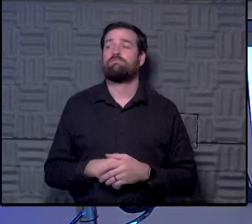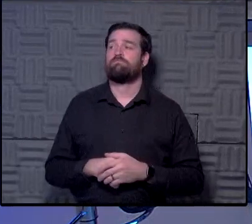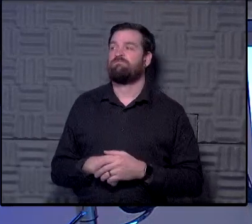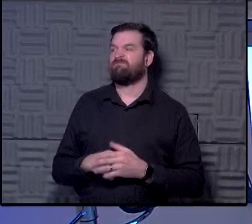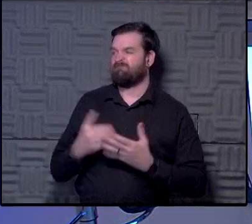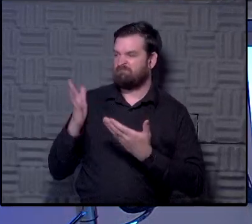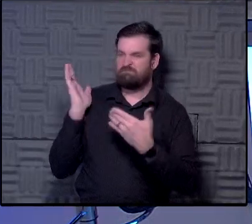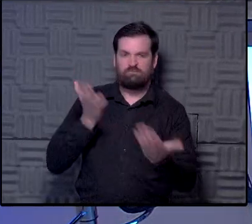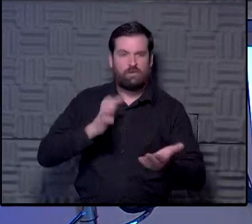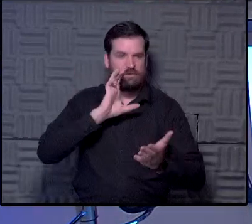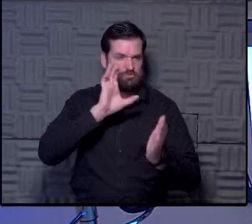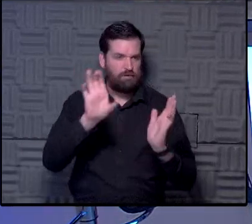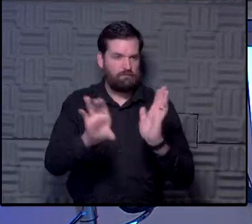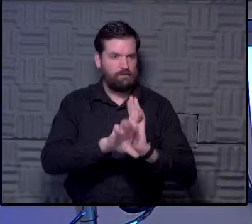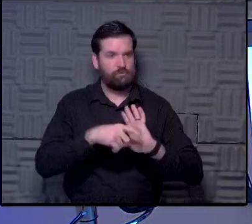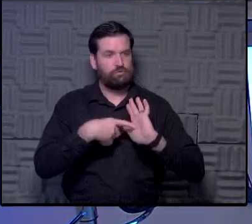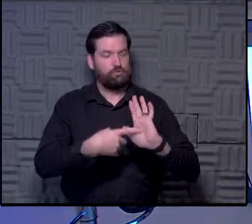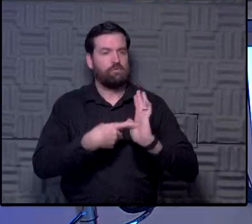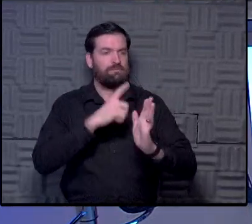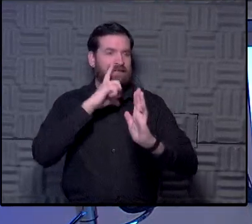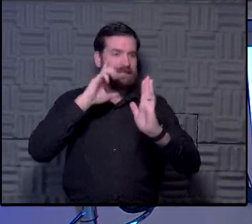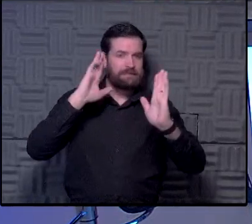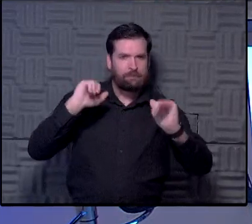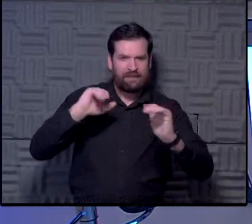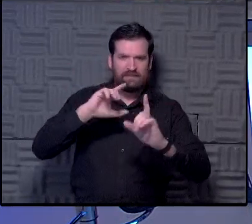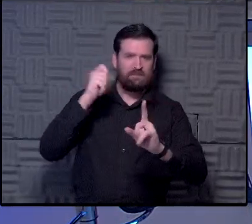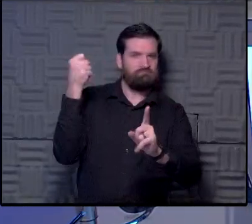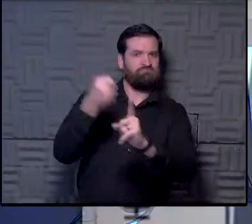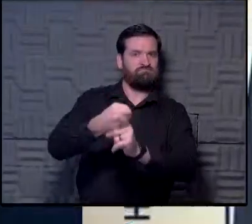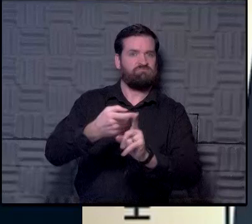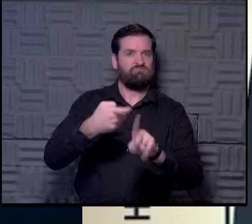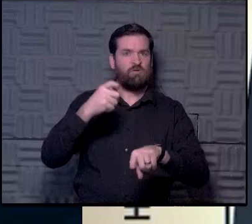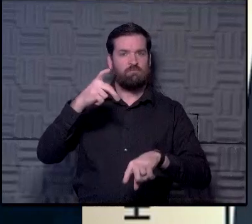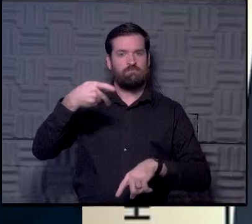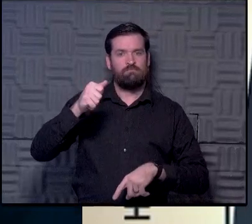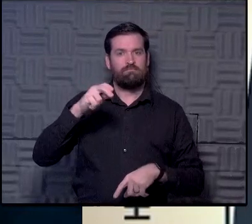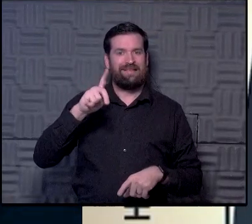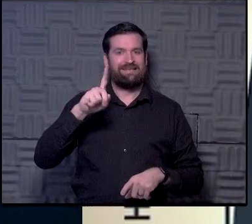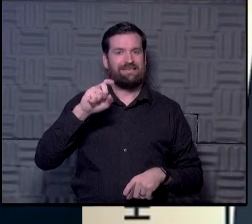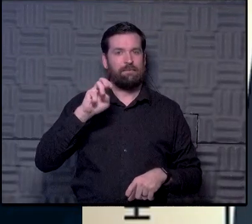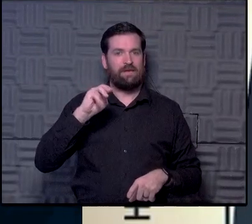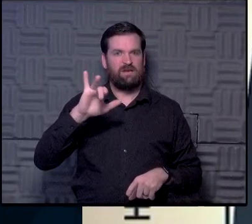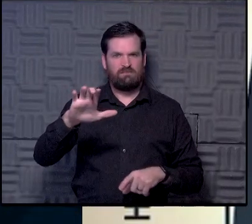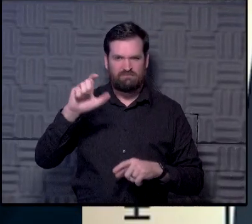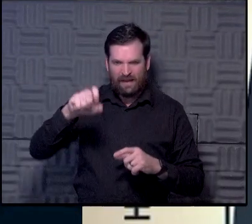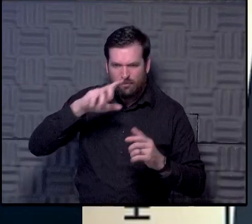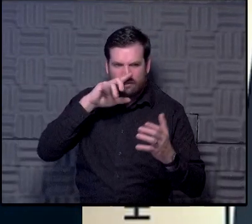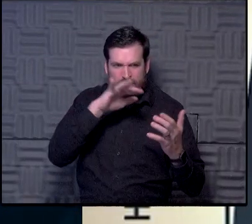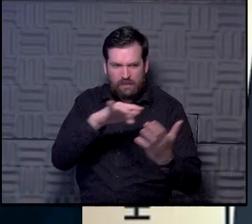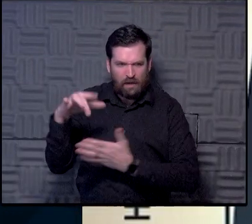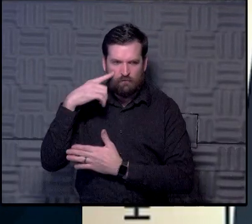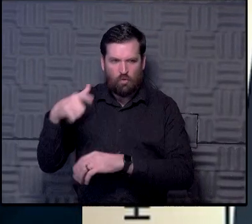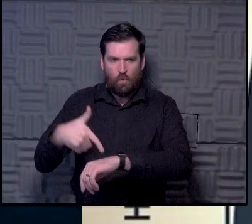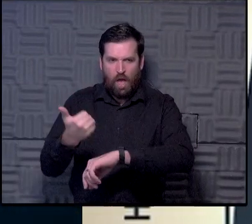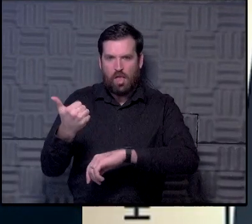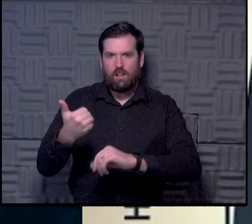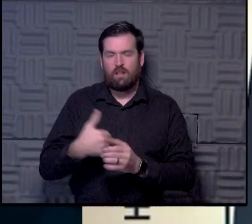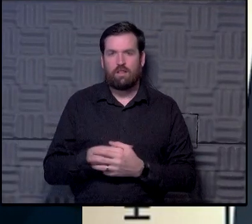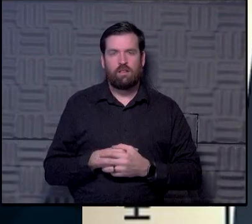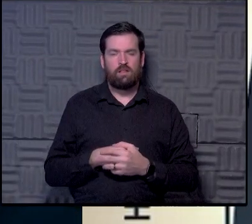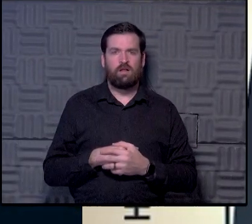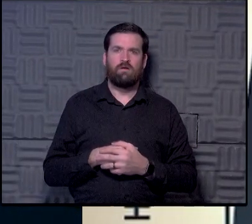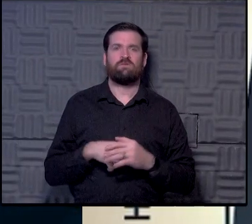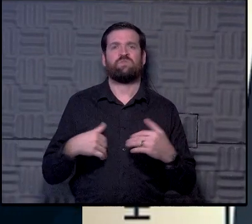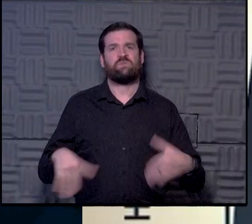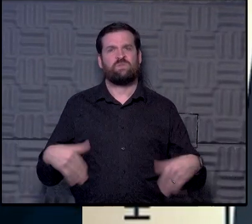us a graphic showing the anticipated health footprint of the pandemic. I remember this well, and I had to study it for a while because it was pretty